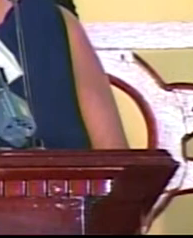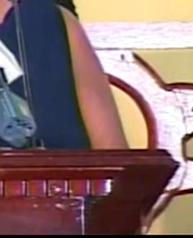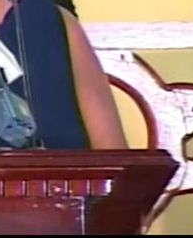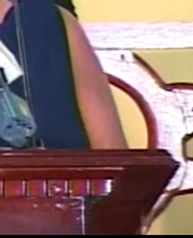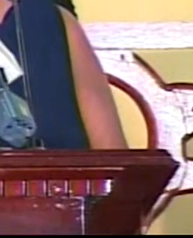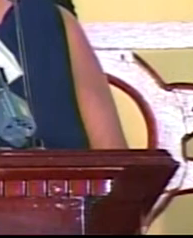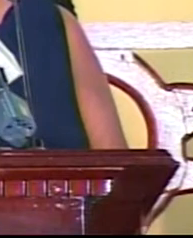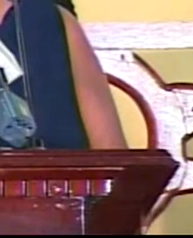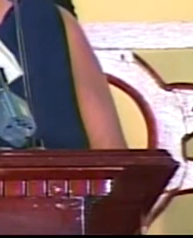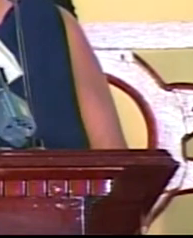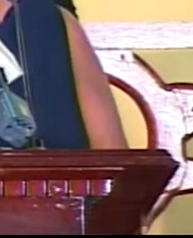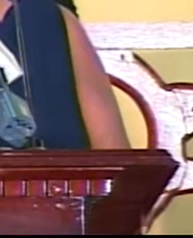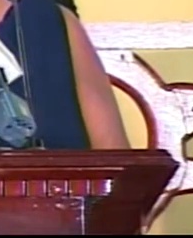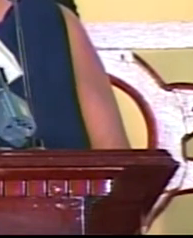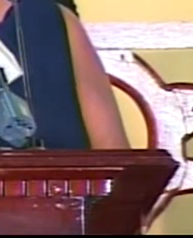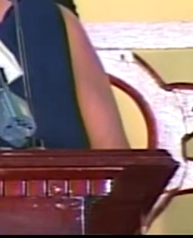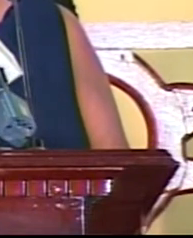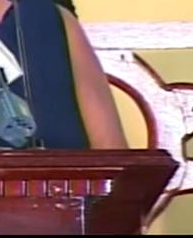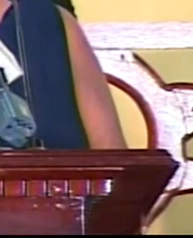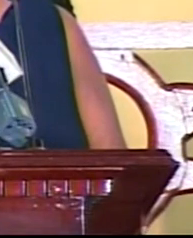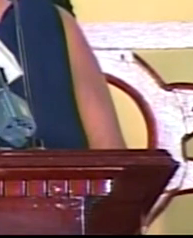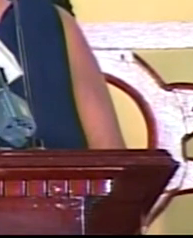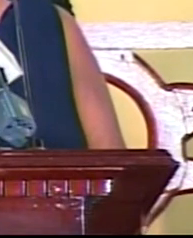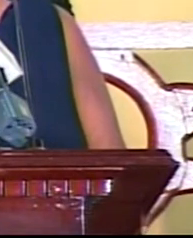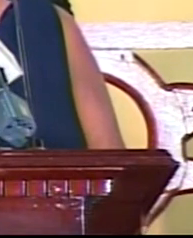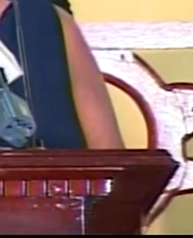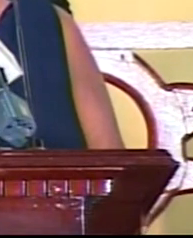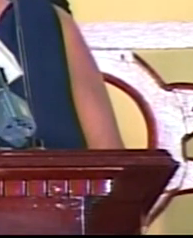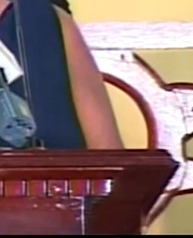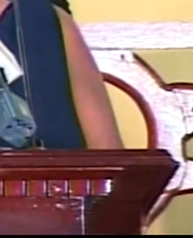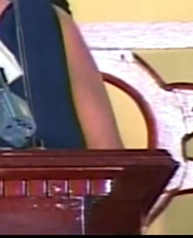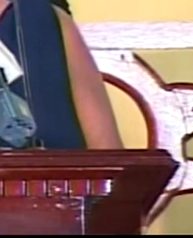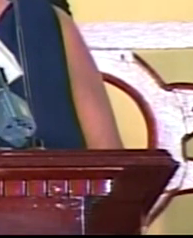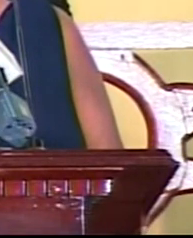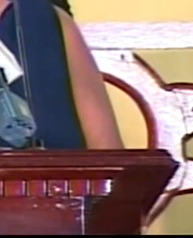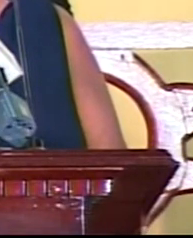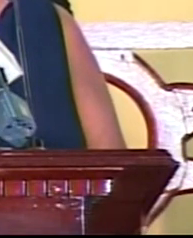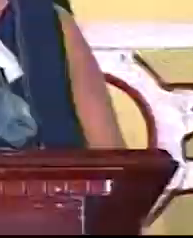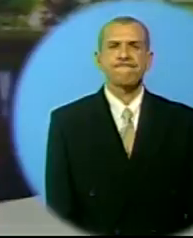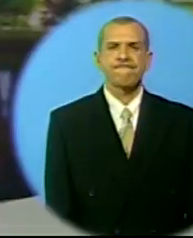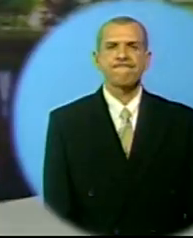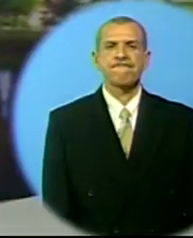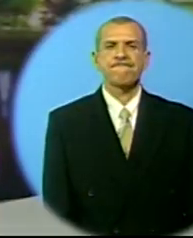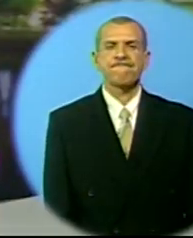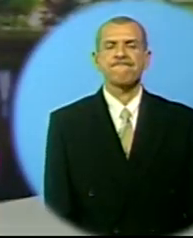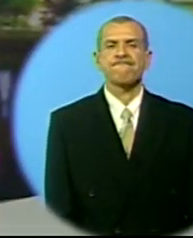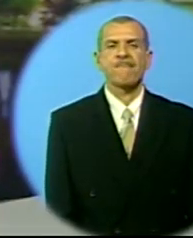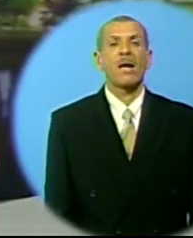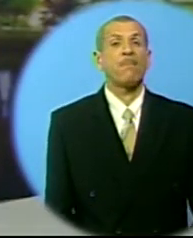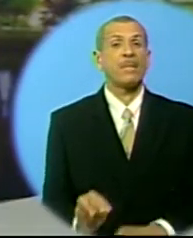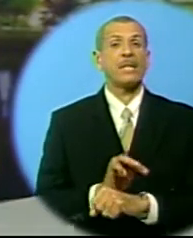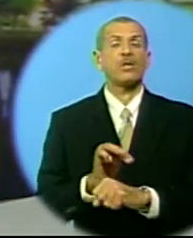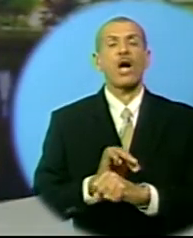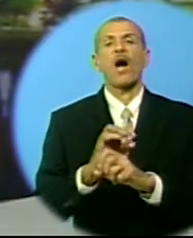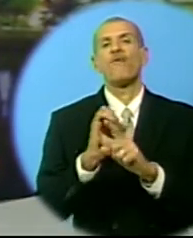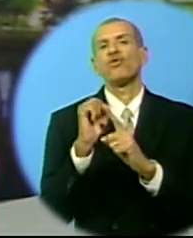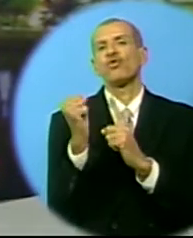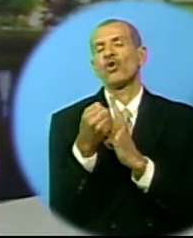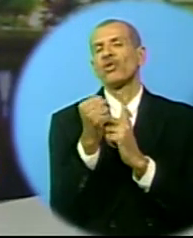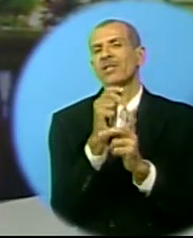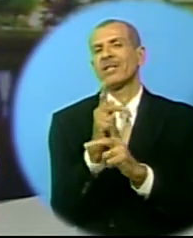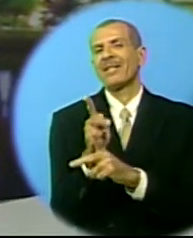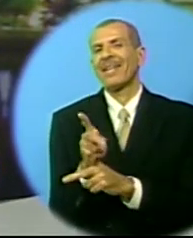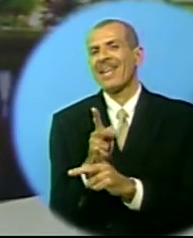you congregate, because disability is a fact of life. Minister of Social Care,